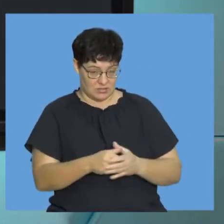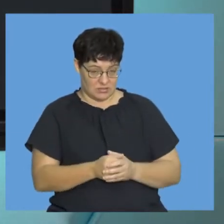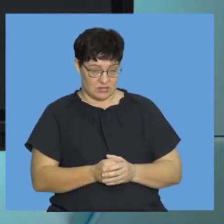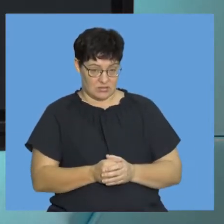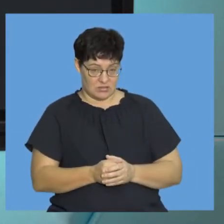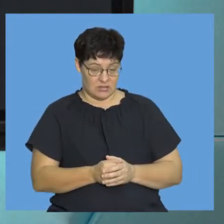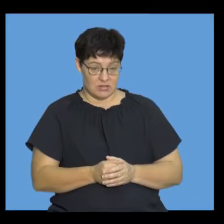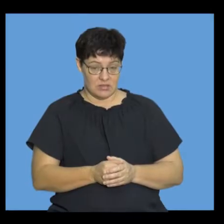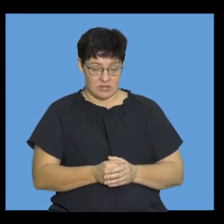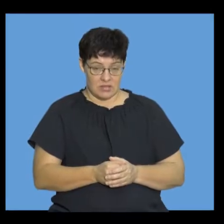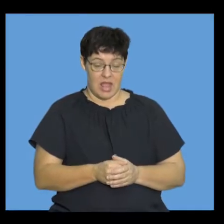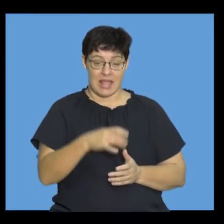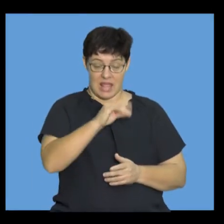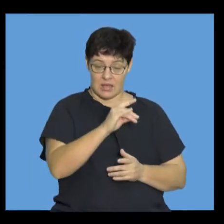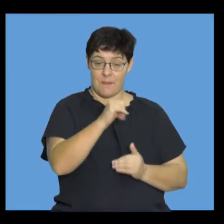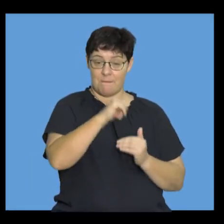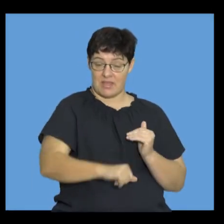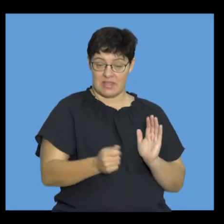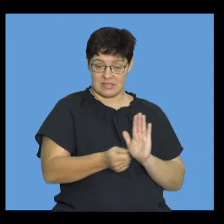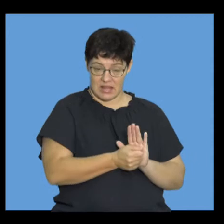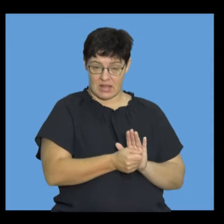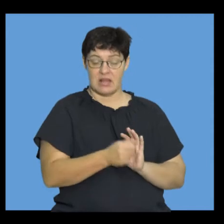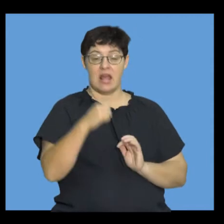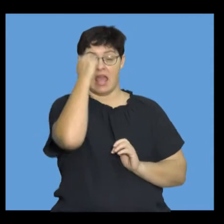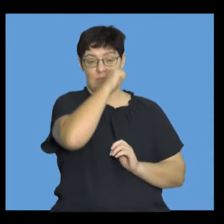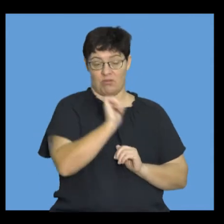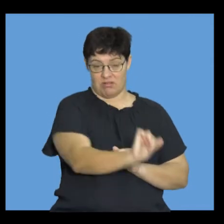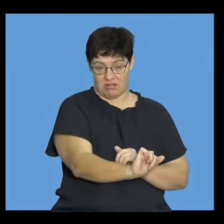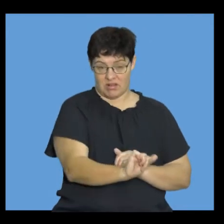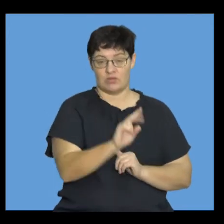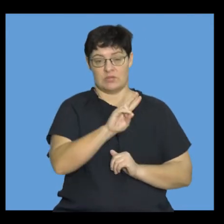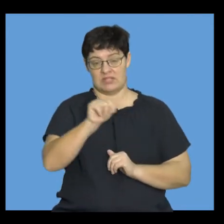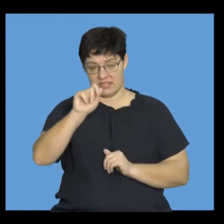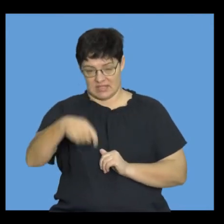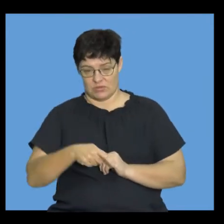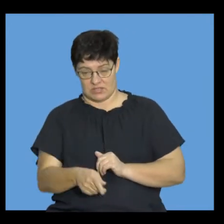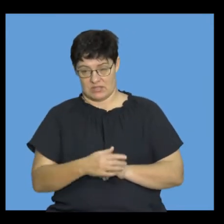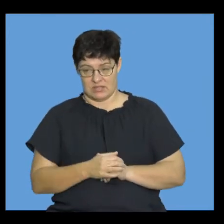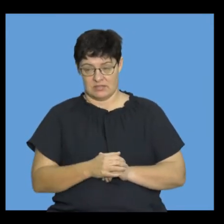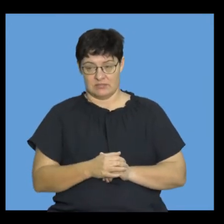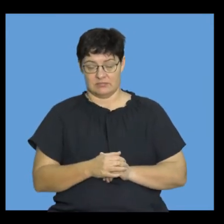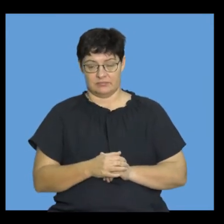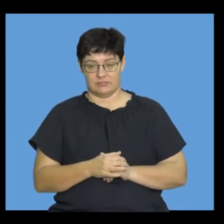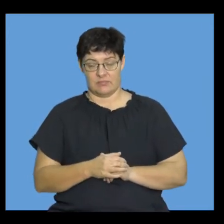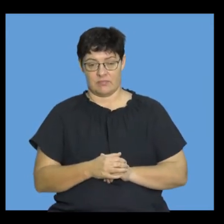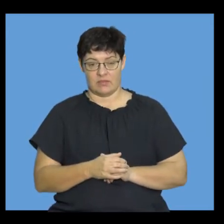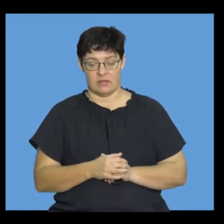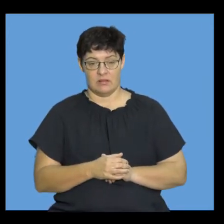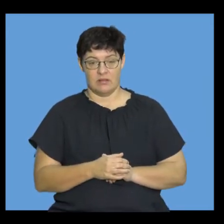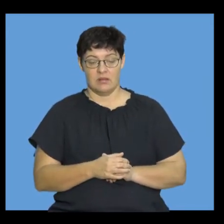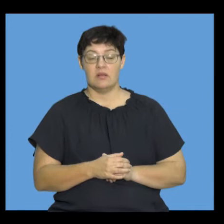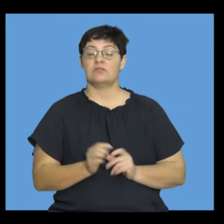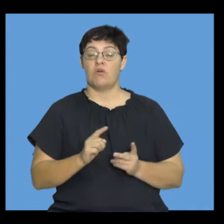sale, so in April, there we go, we've got the 26,000. And obviously, if you look at the next one, which was